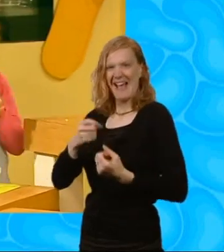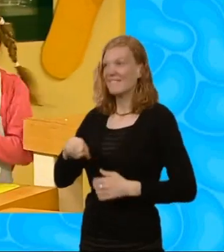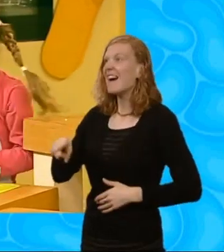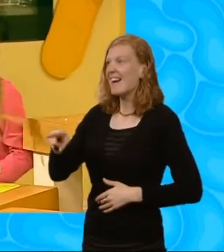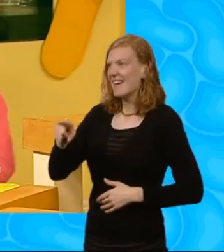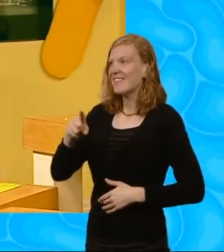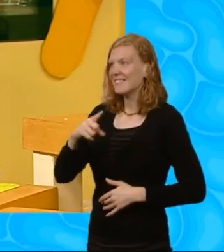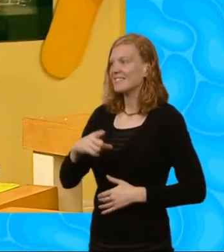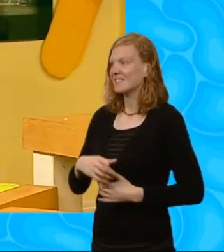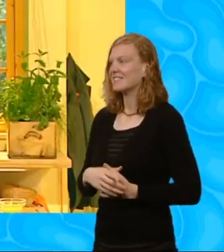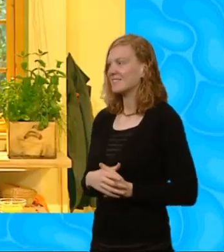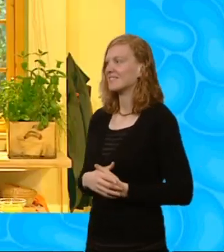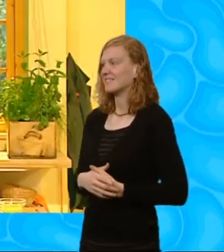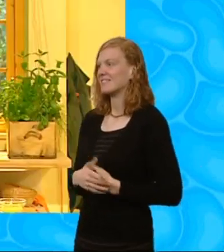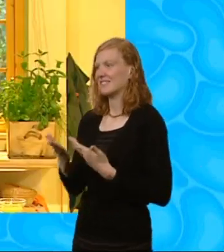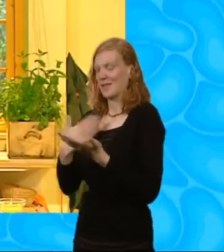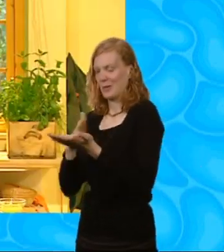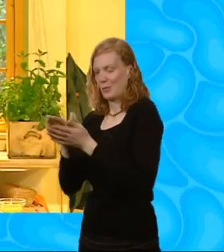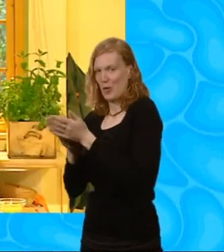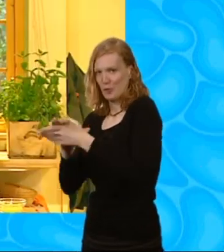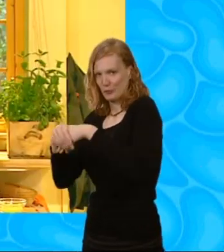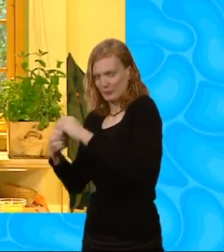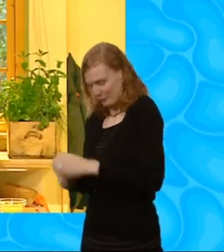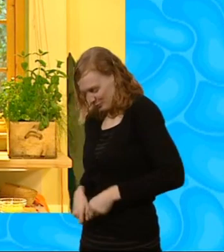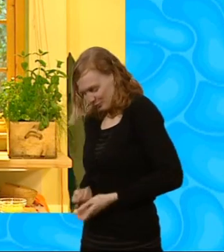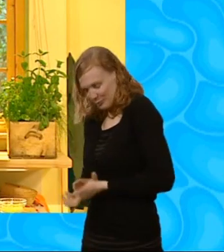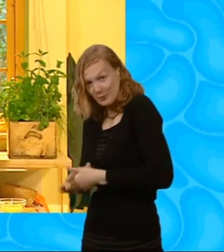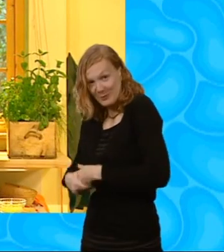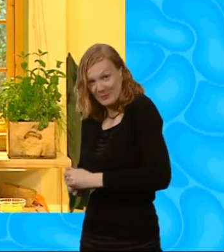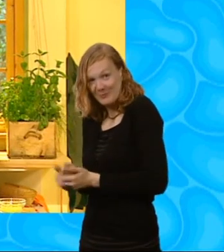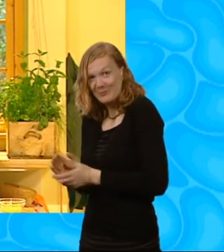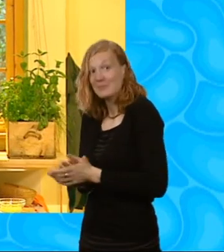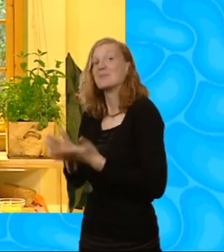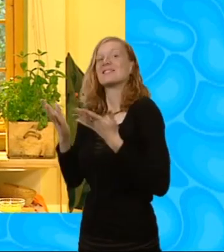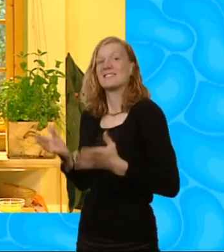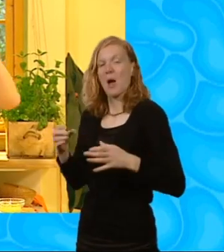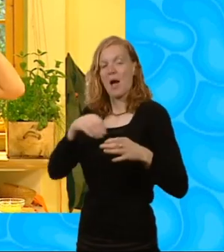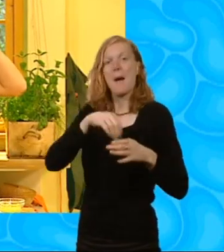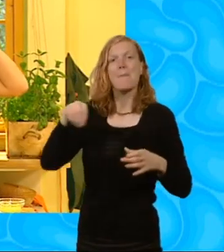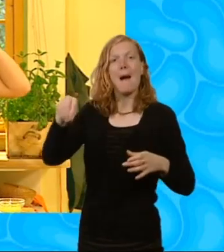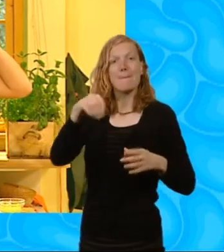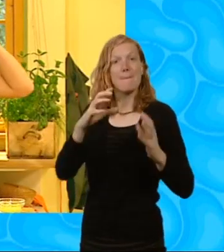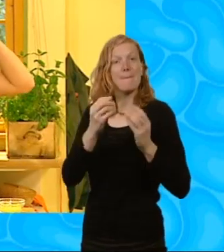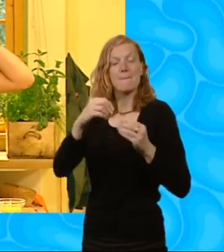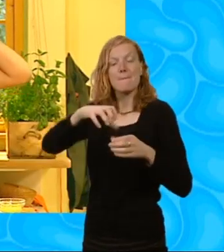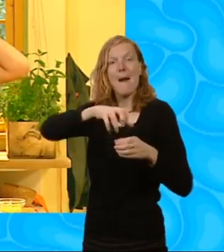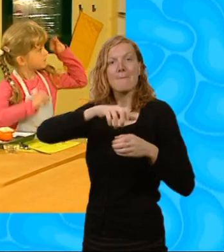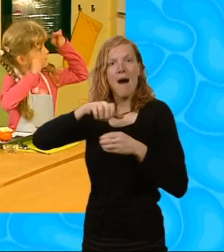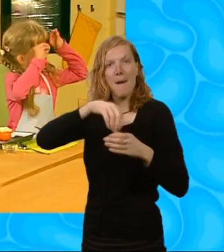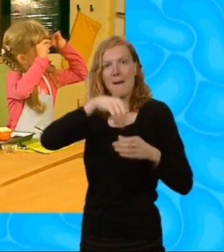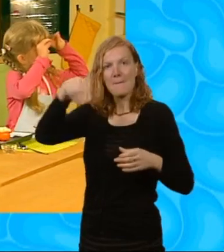I'm going to give mine a quick wipe. And now we're going to take a pinch of pepper, so we need to get out our pinchy